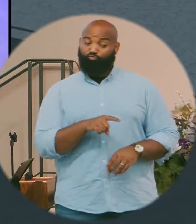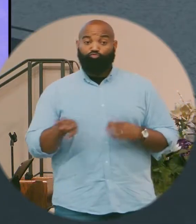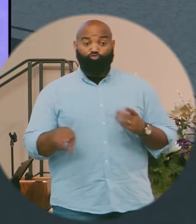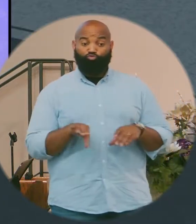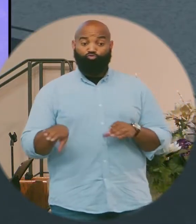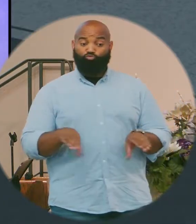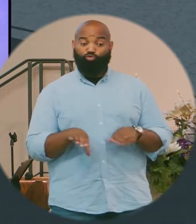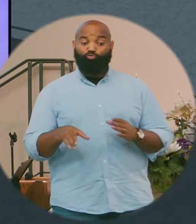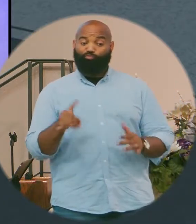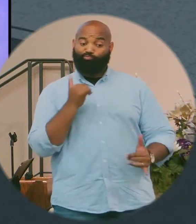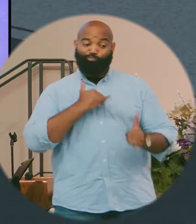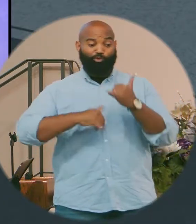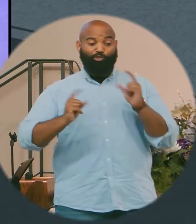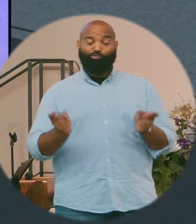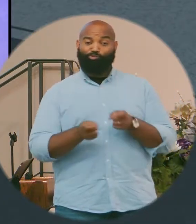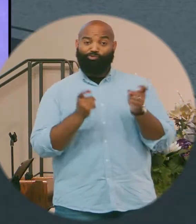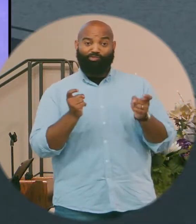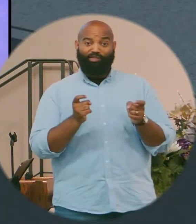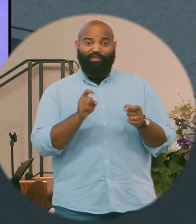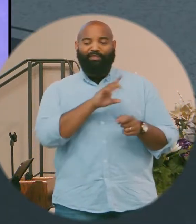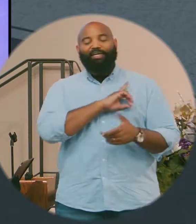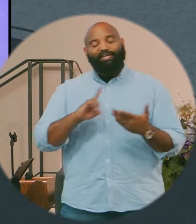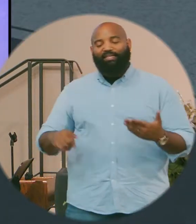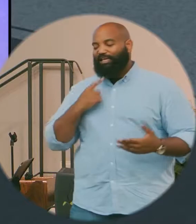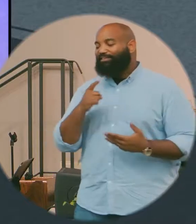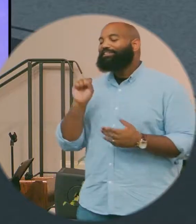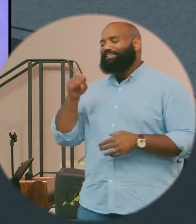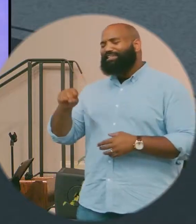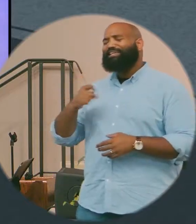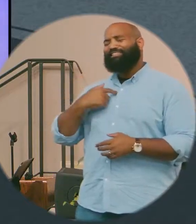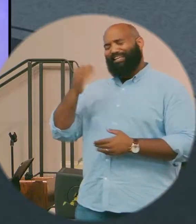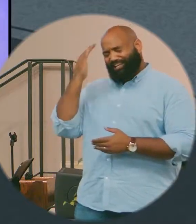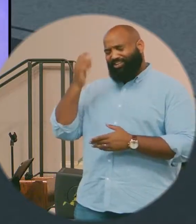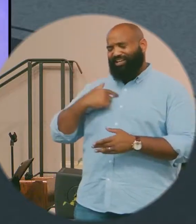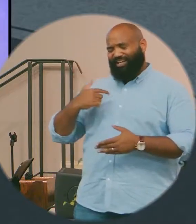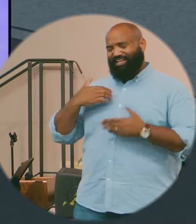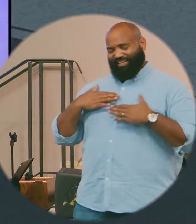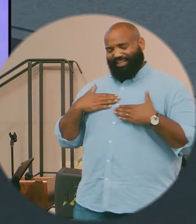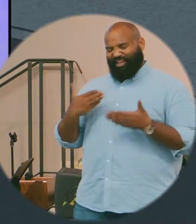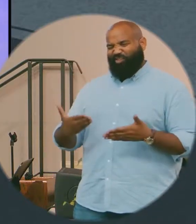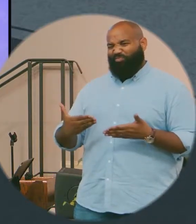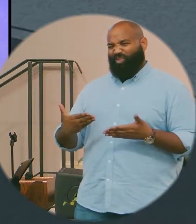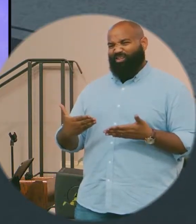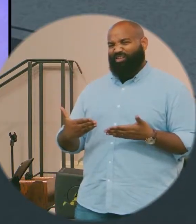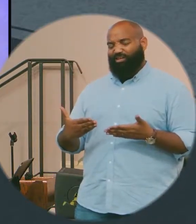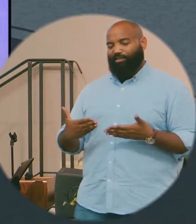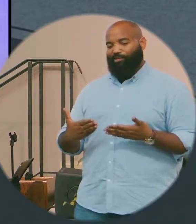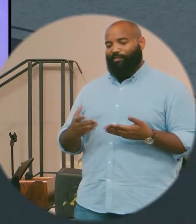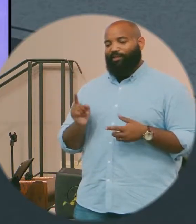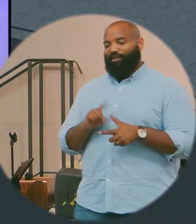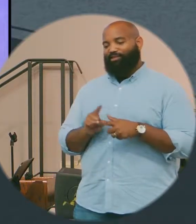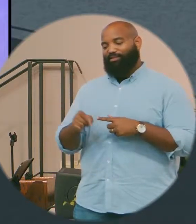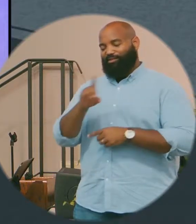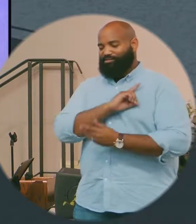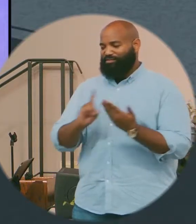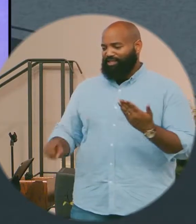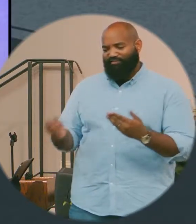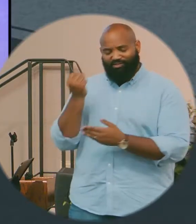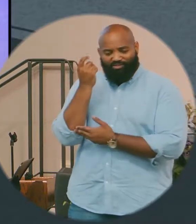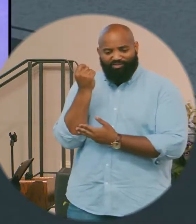done, but it came to a realization that of how what he had done had hurt God. I hope that we get